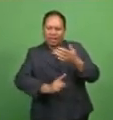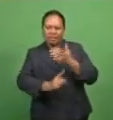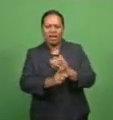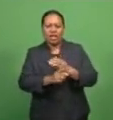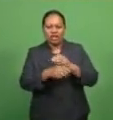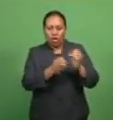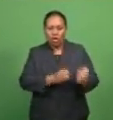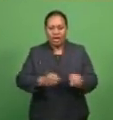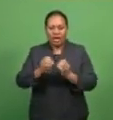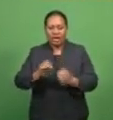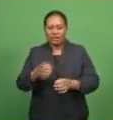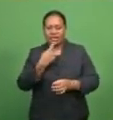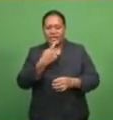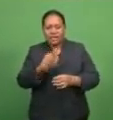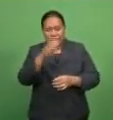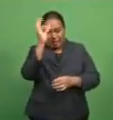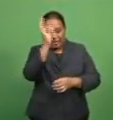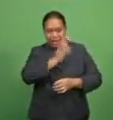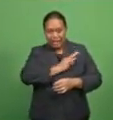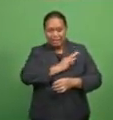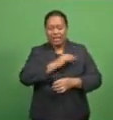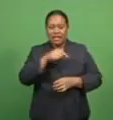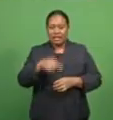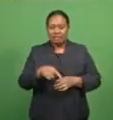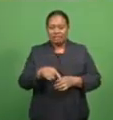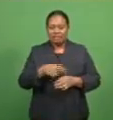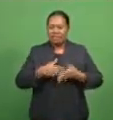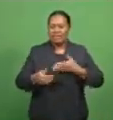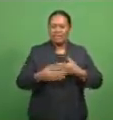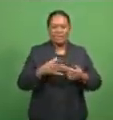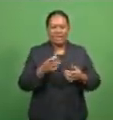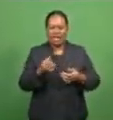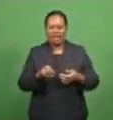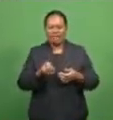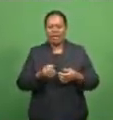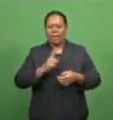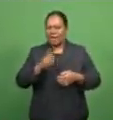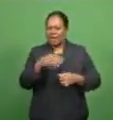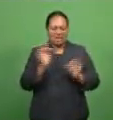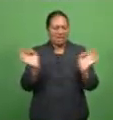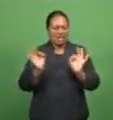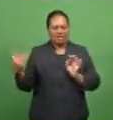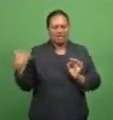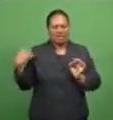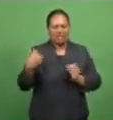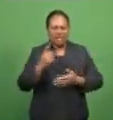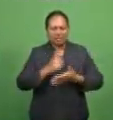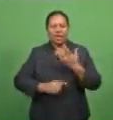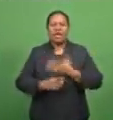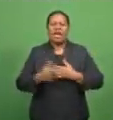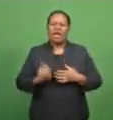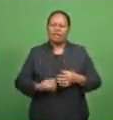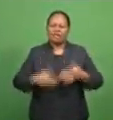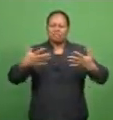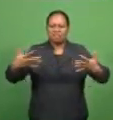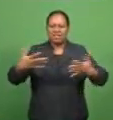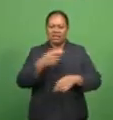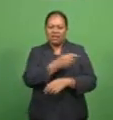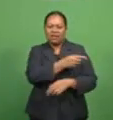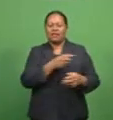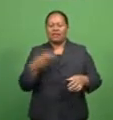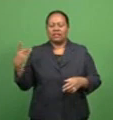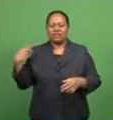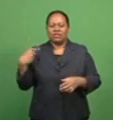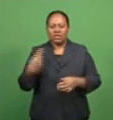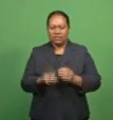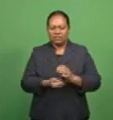organizer Andra Whiteside believes, despite this, players should not be distracted as they have a greater task at hand. We